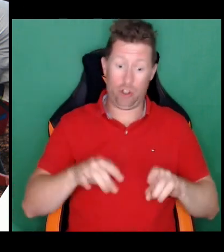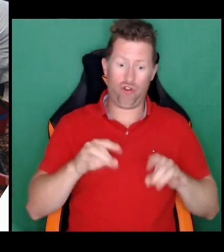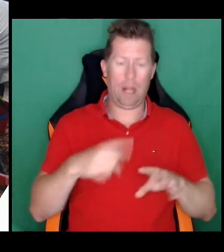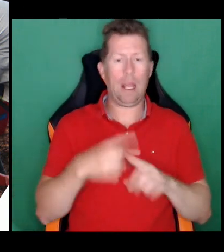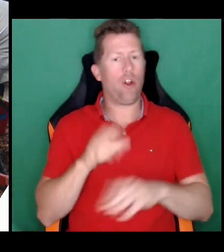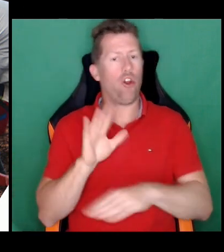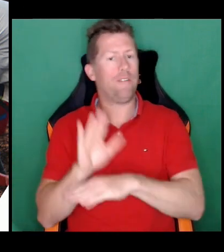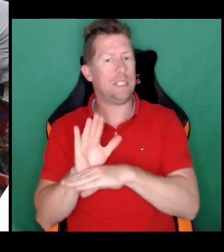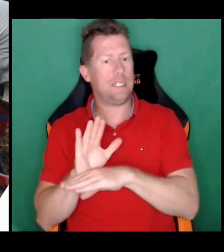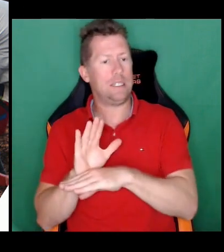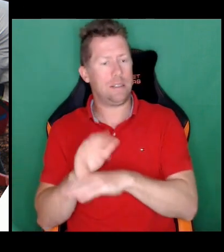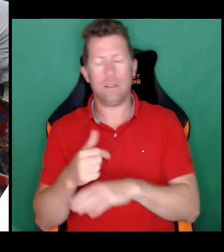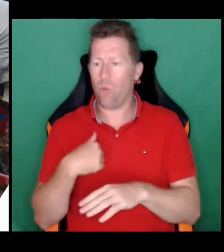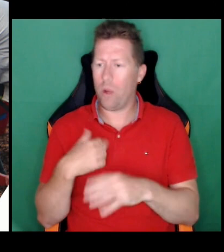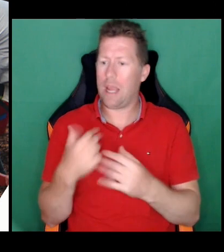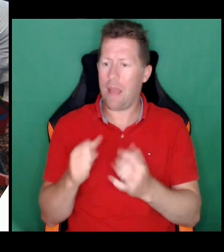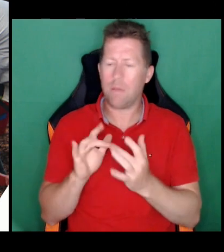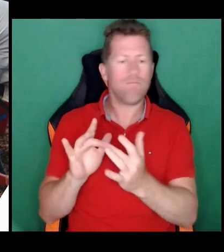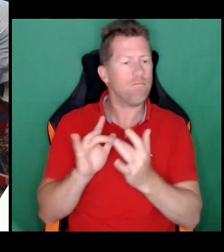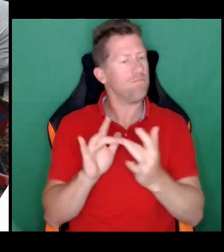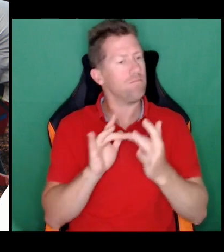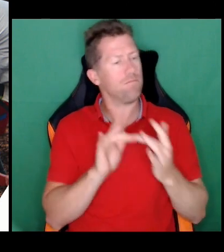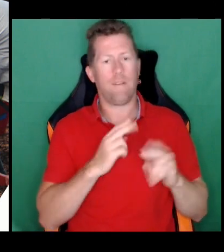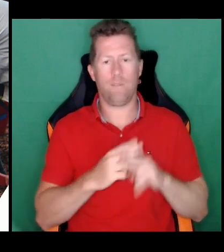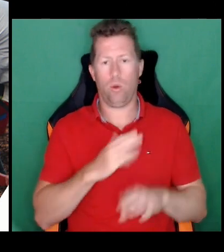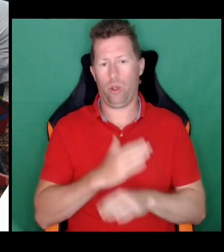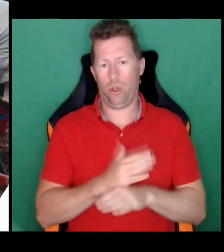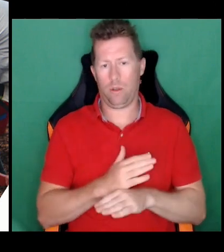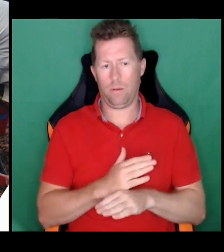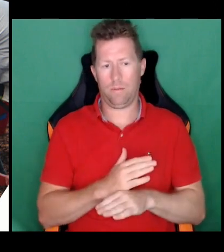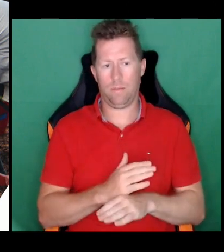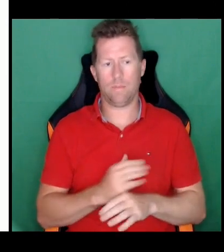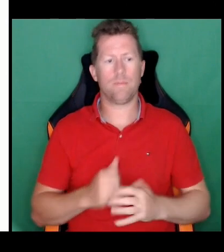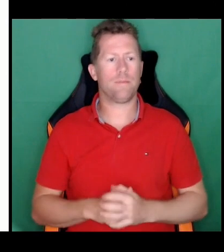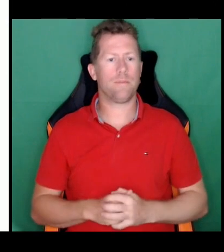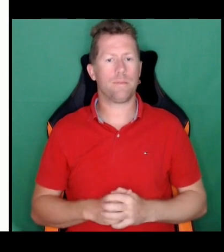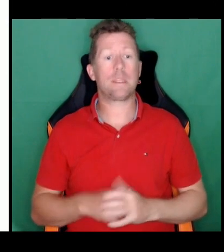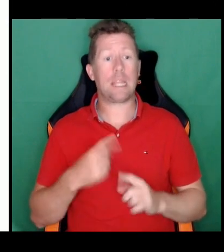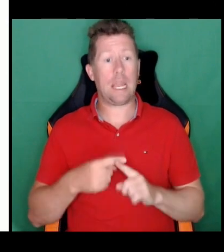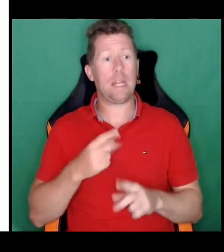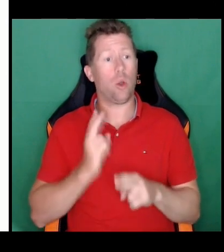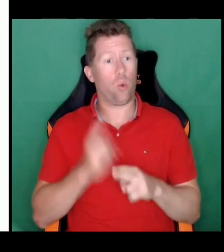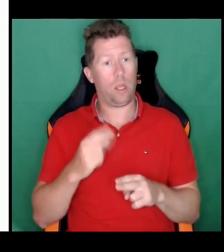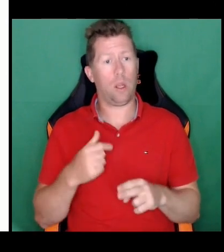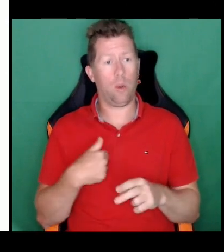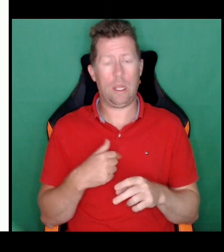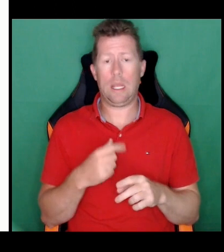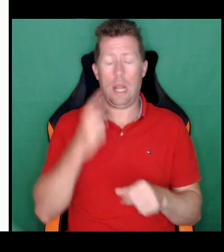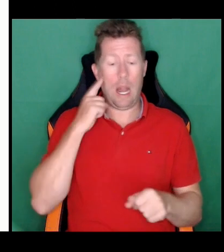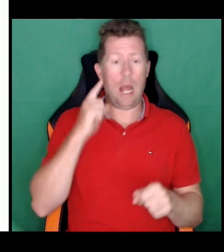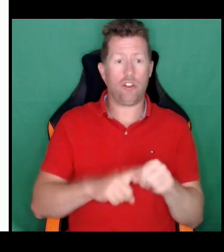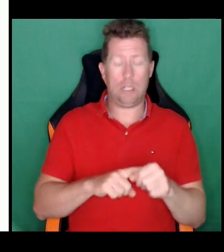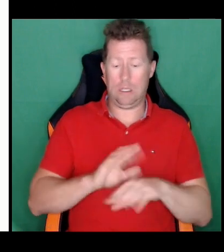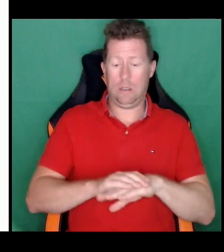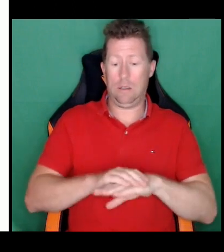overseas, that we lean on to deliver our work. Just very quickly, we also last year